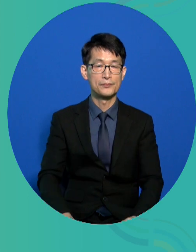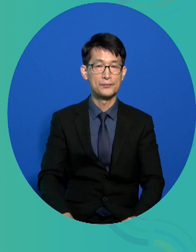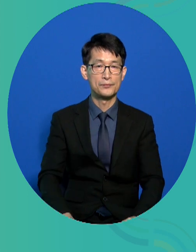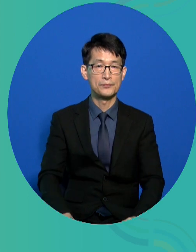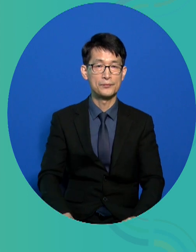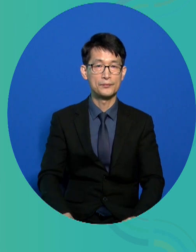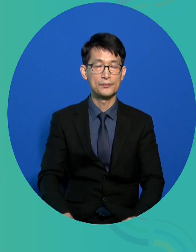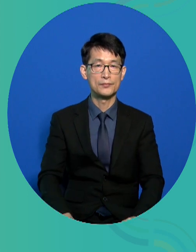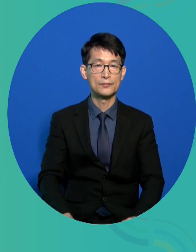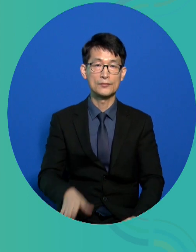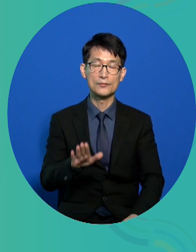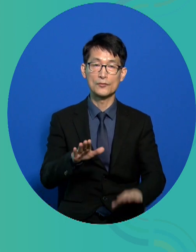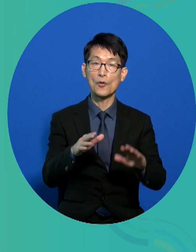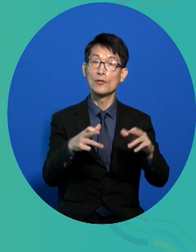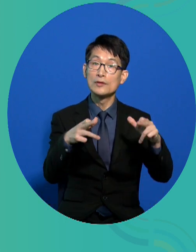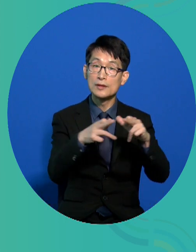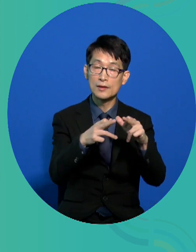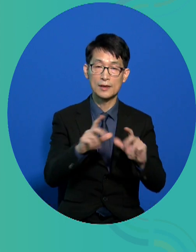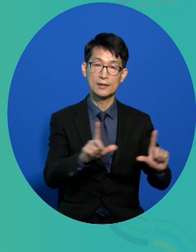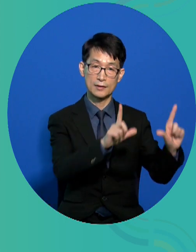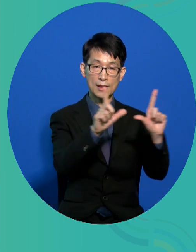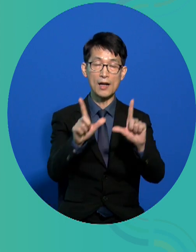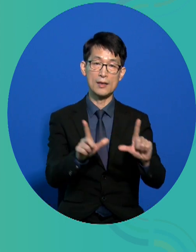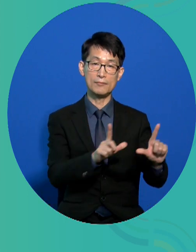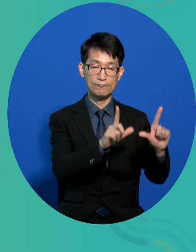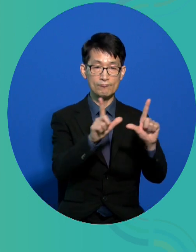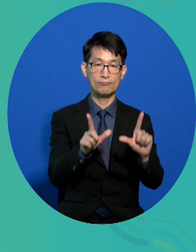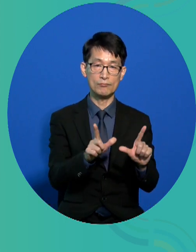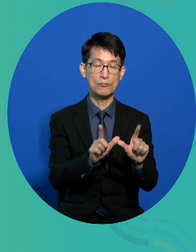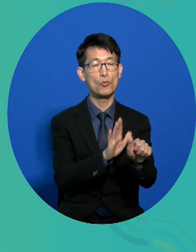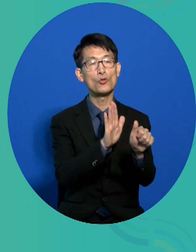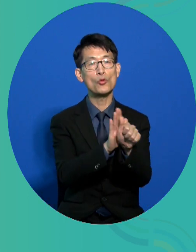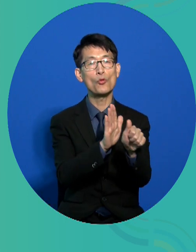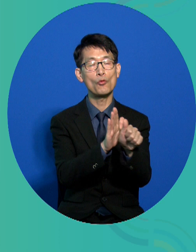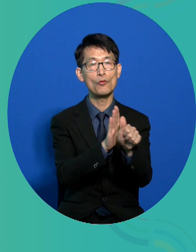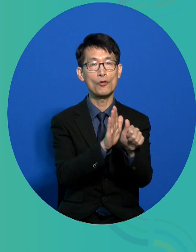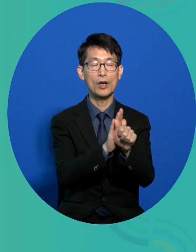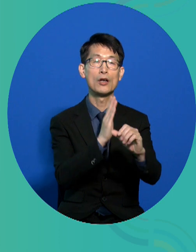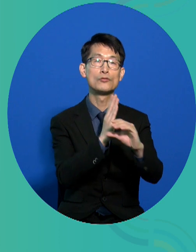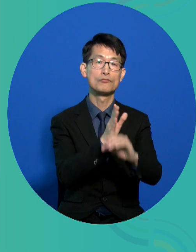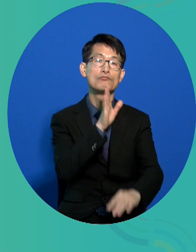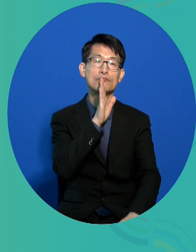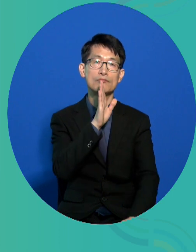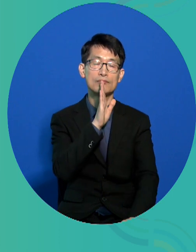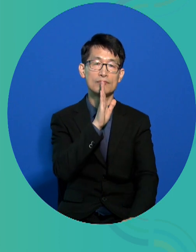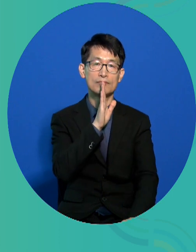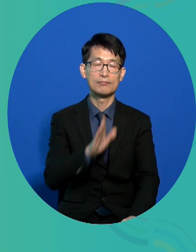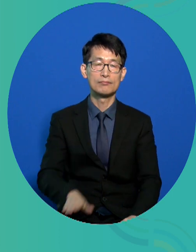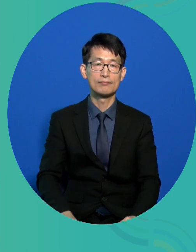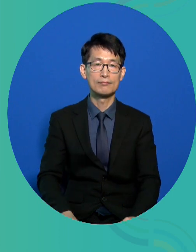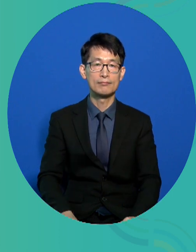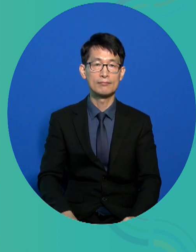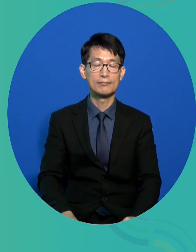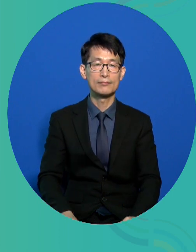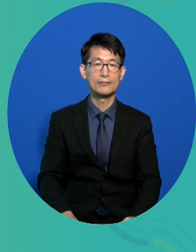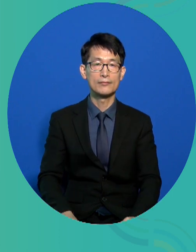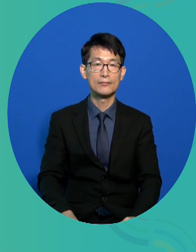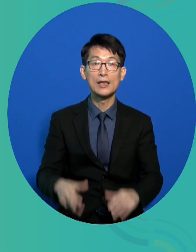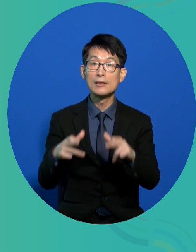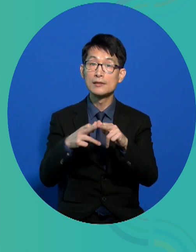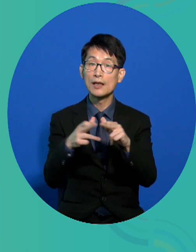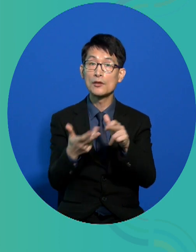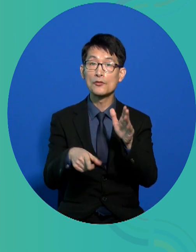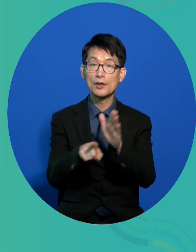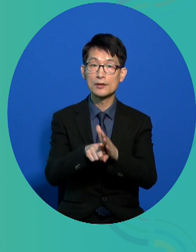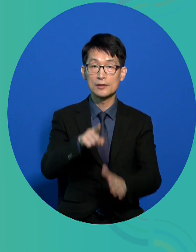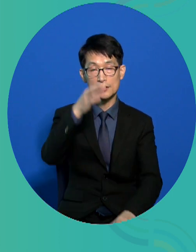And ComTech technologies are also being used to try to help those